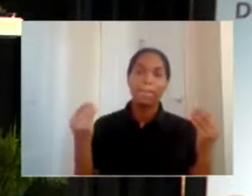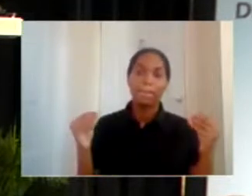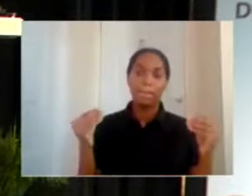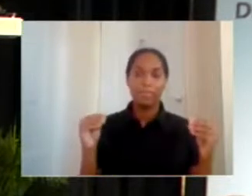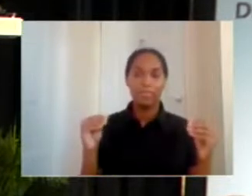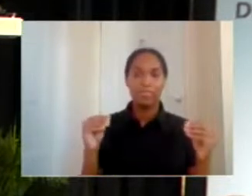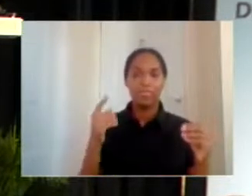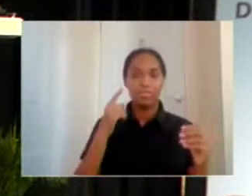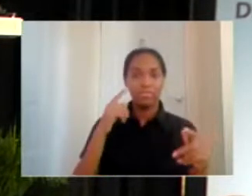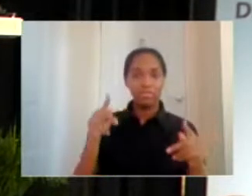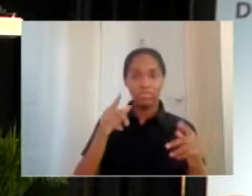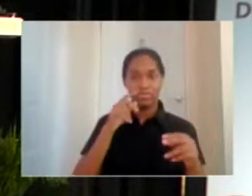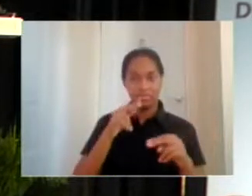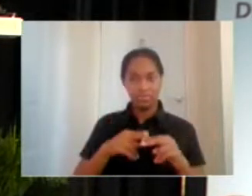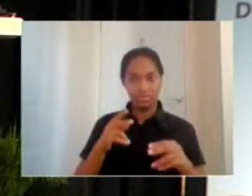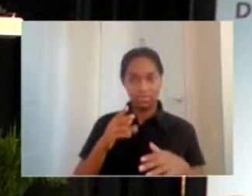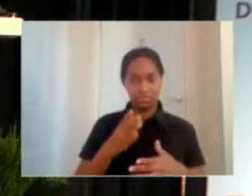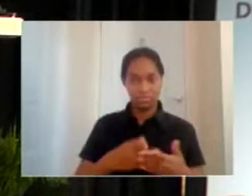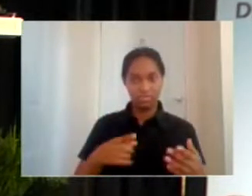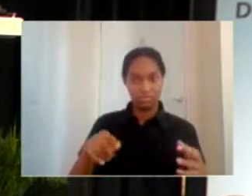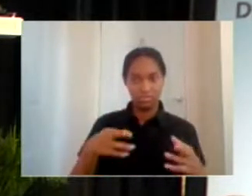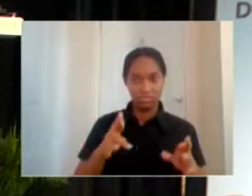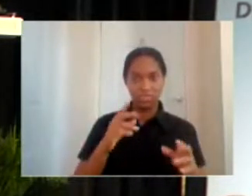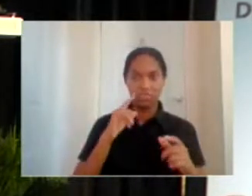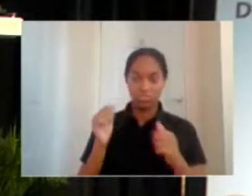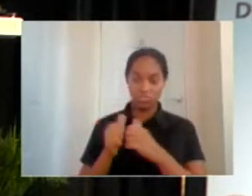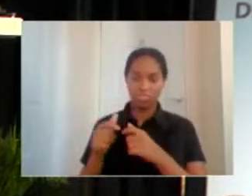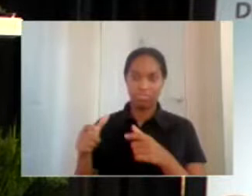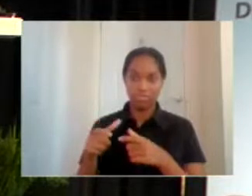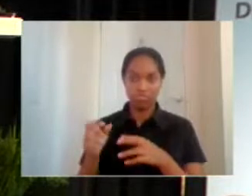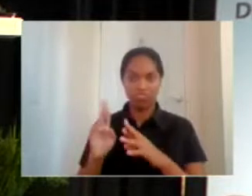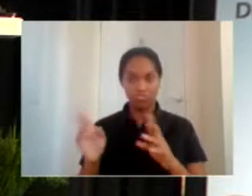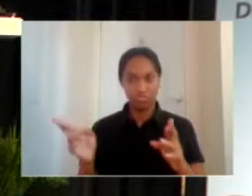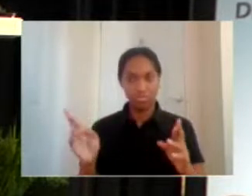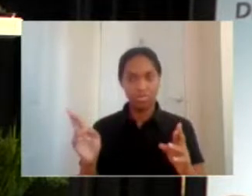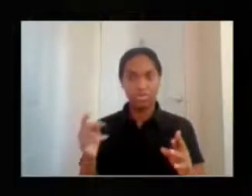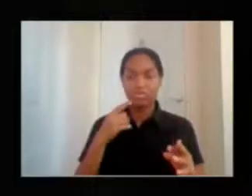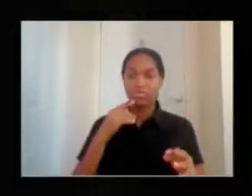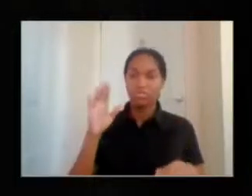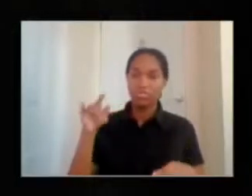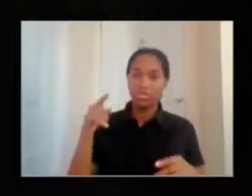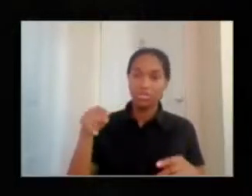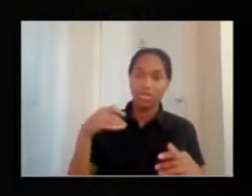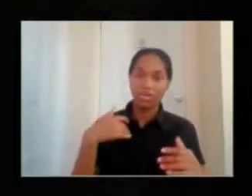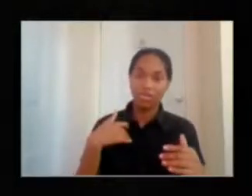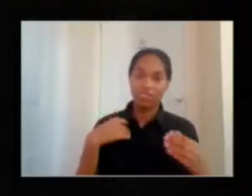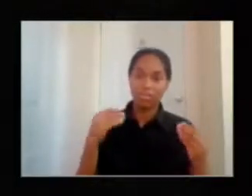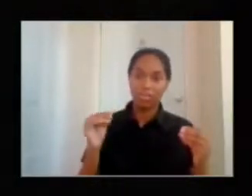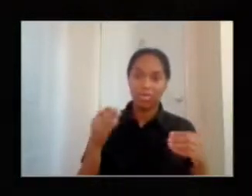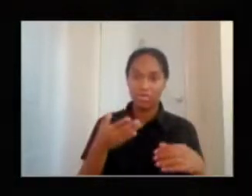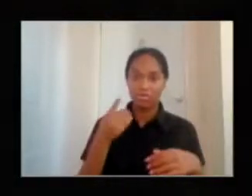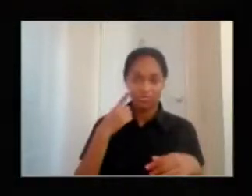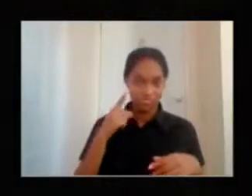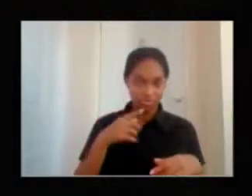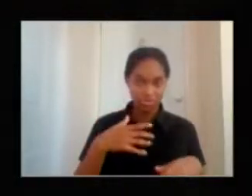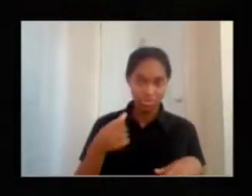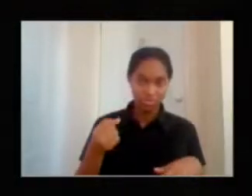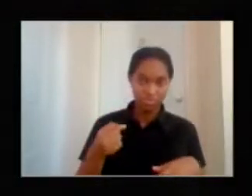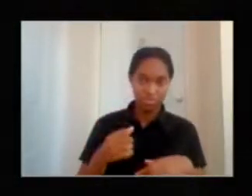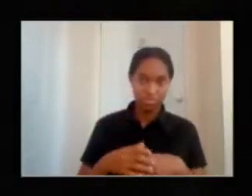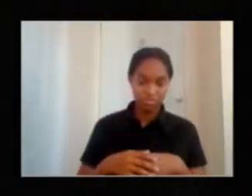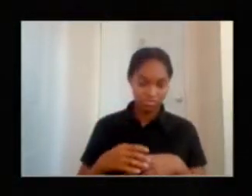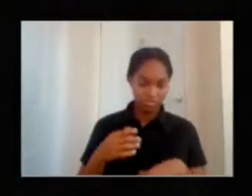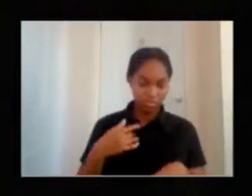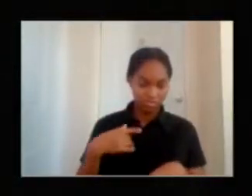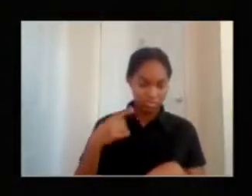who are sitting here, some of them in the room with boxes ready to go, to say, look, there's a market there for me to go and get. And I think, as several